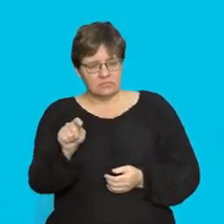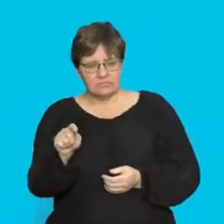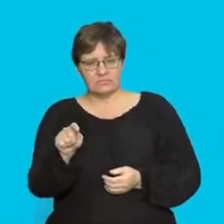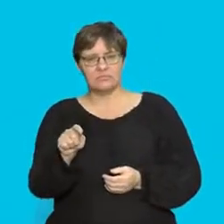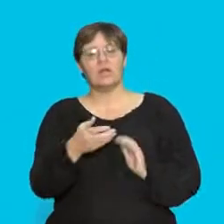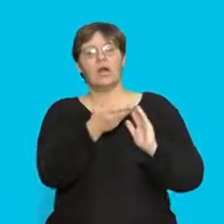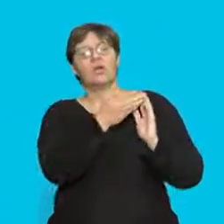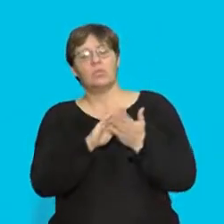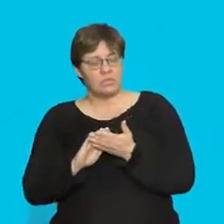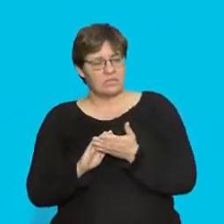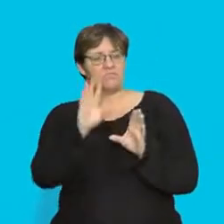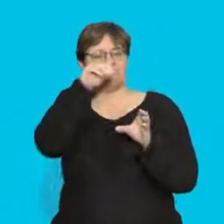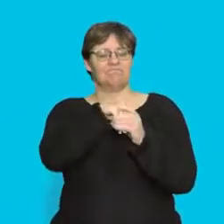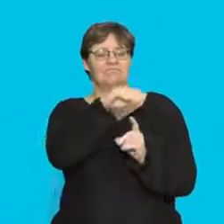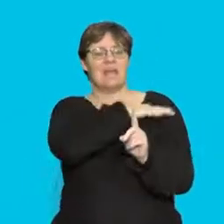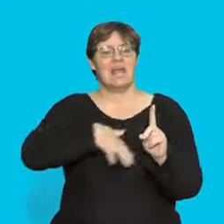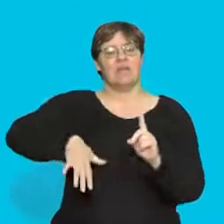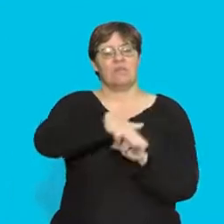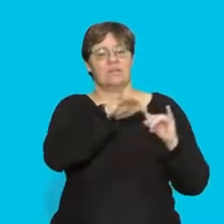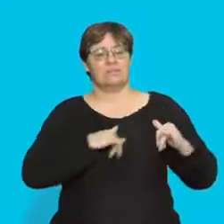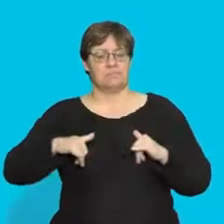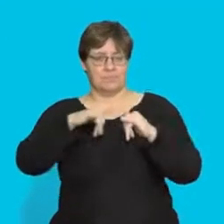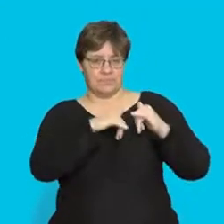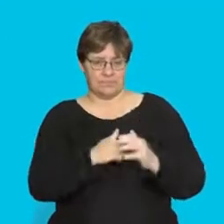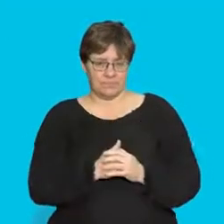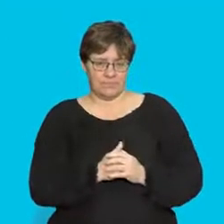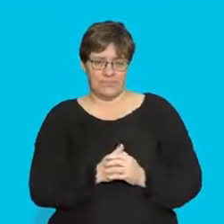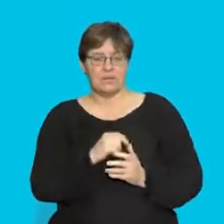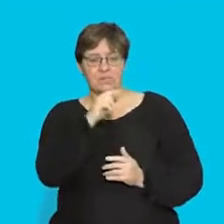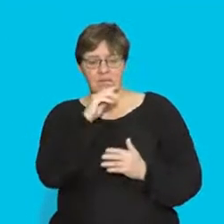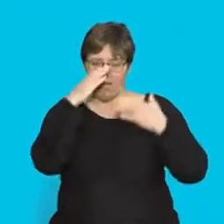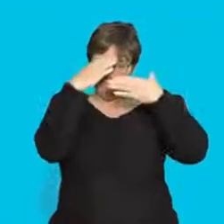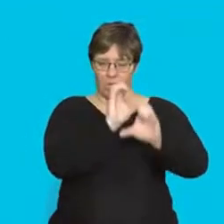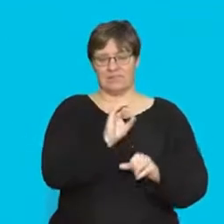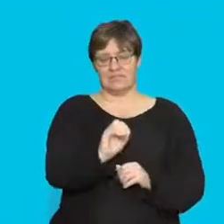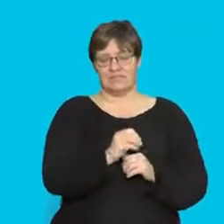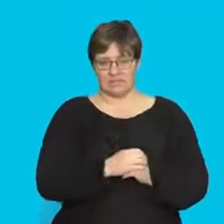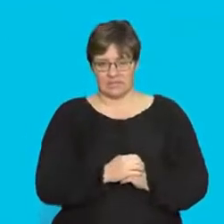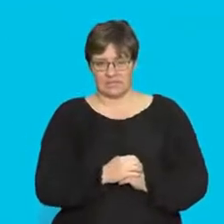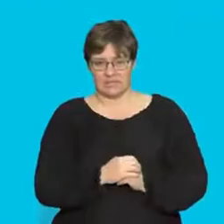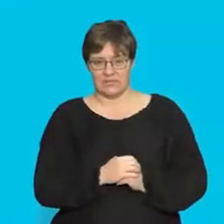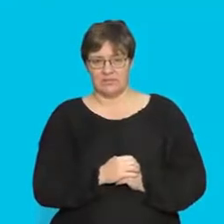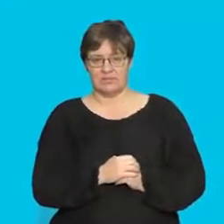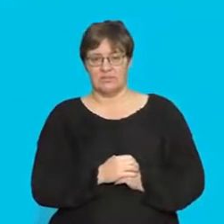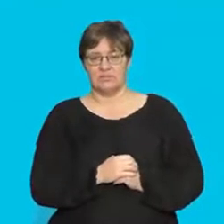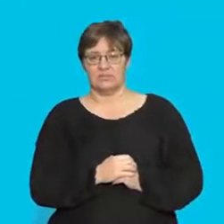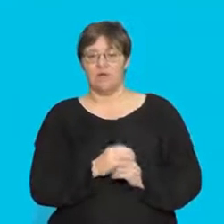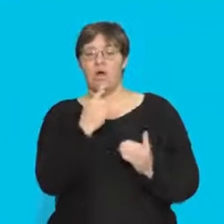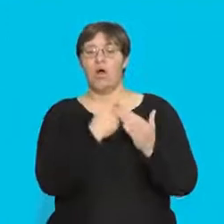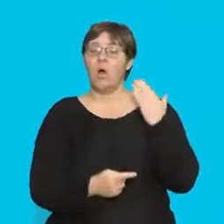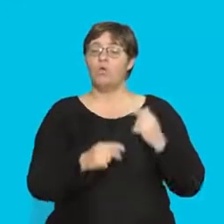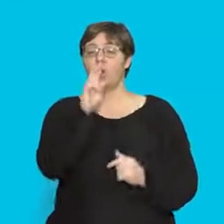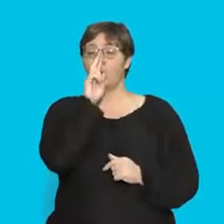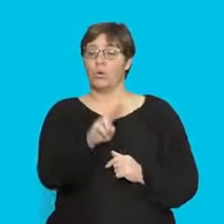these communities living in the same area is also our focus today. So we're not only looking